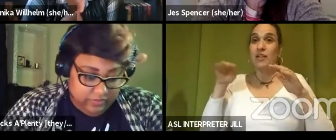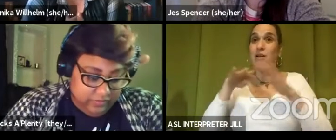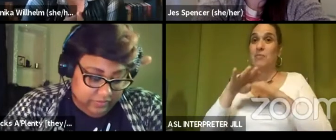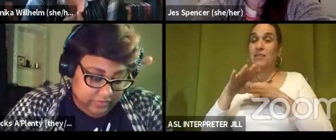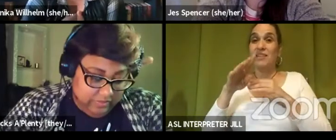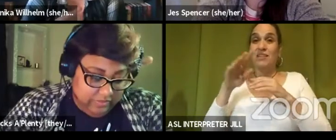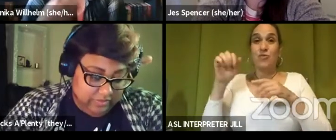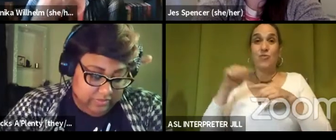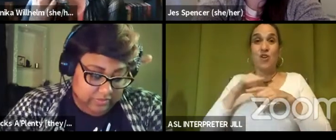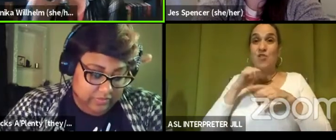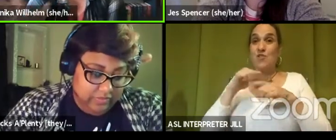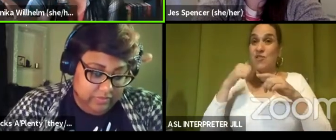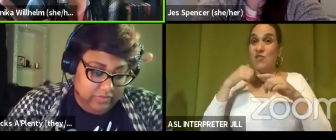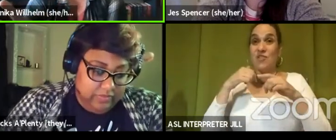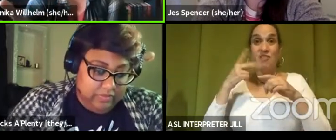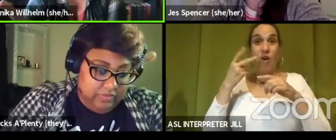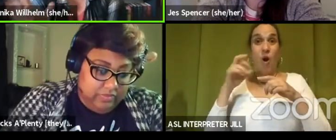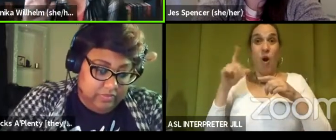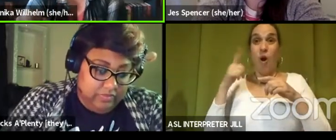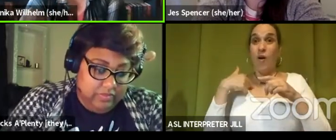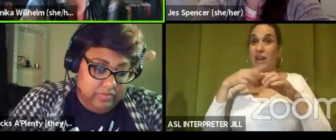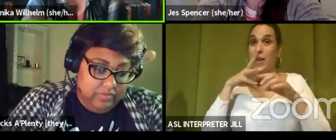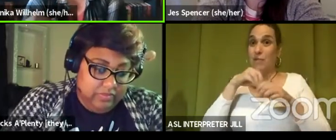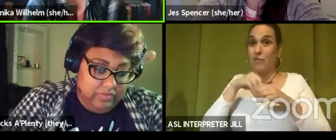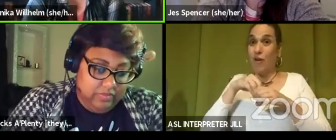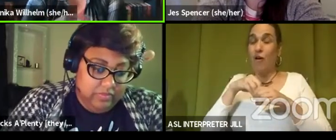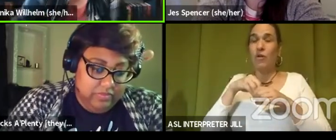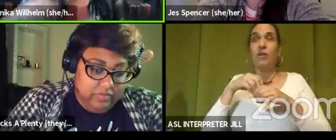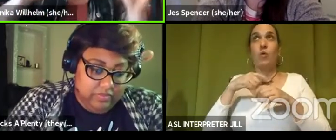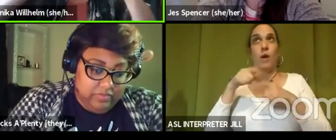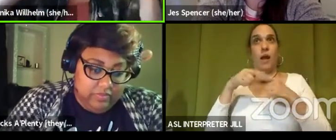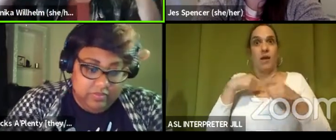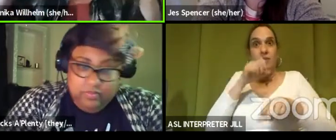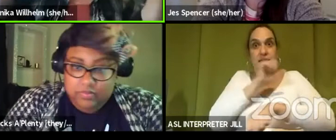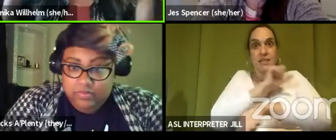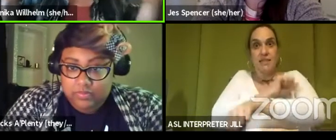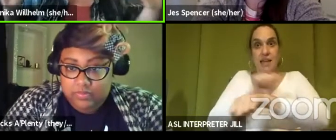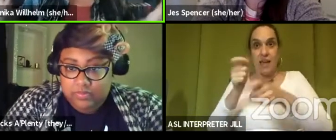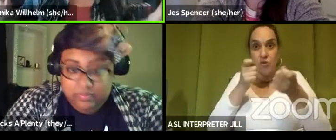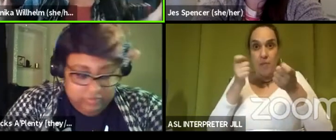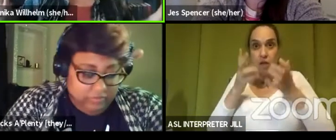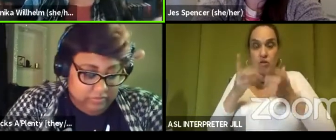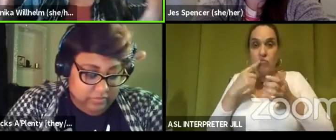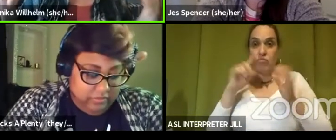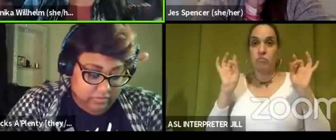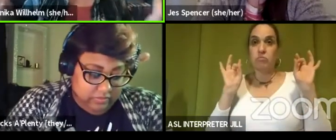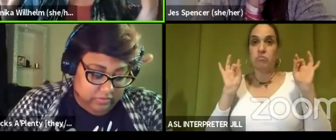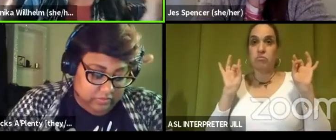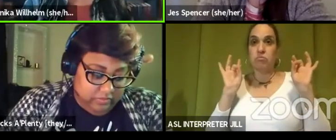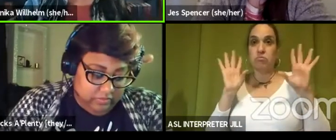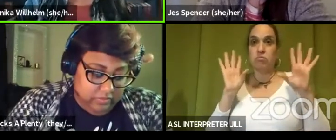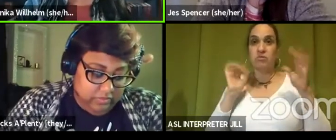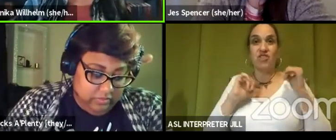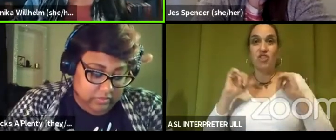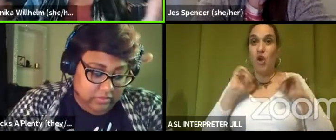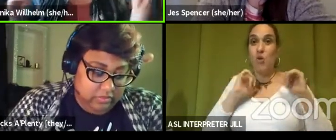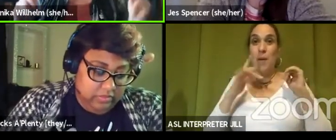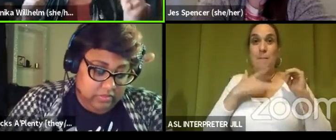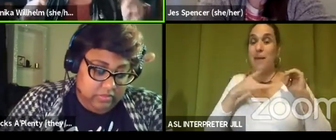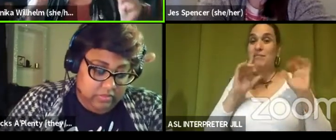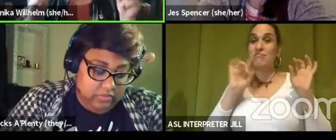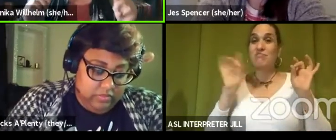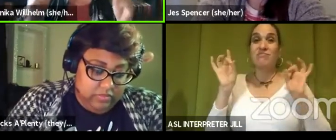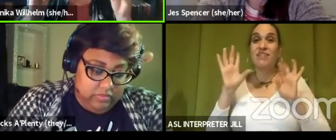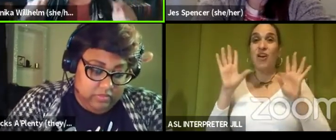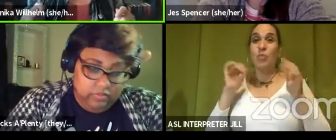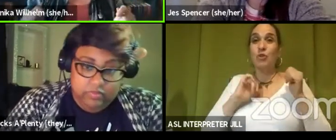halls that I've been a part of like that, or the productions that I've been a part of as a stage manager, they're terrible shows. They're inevitably terrible shows because there